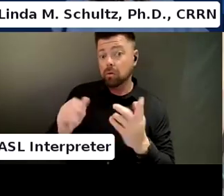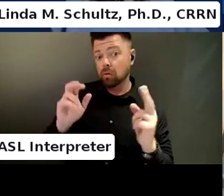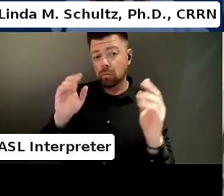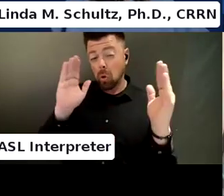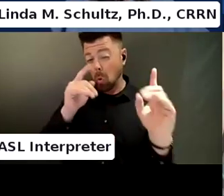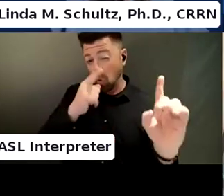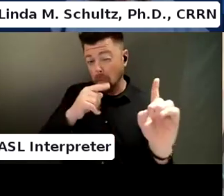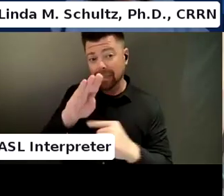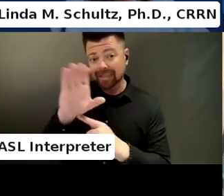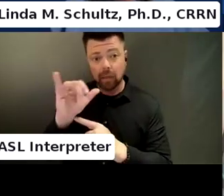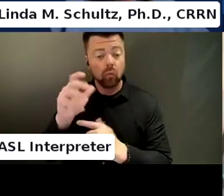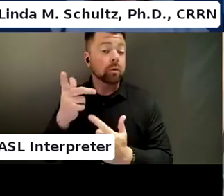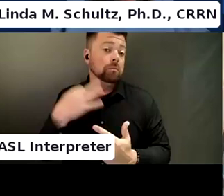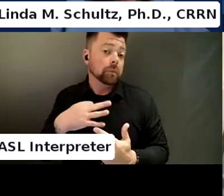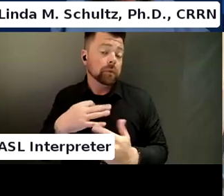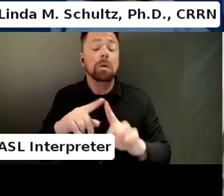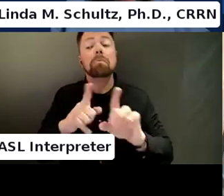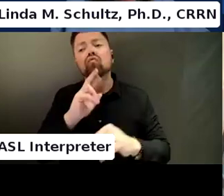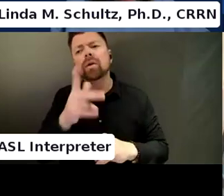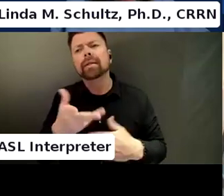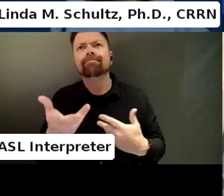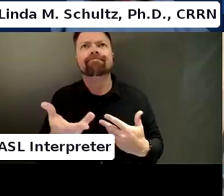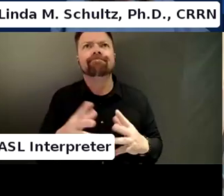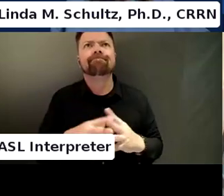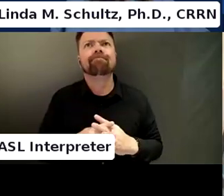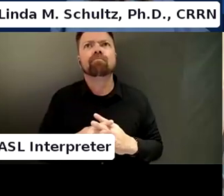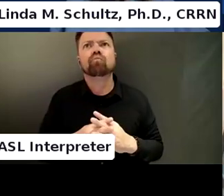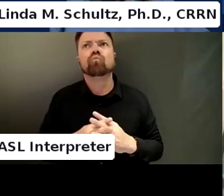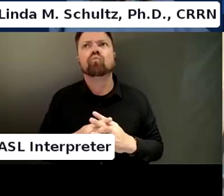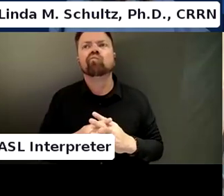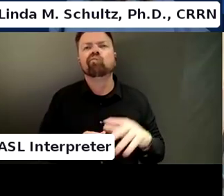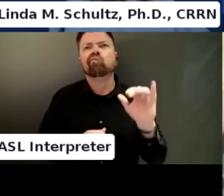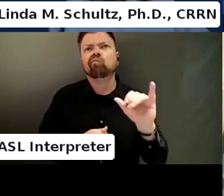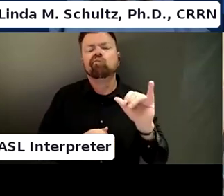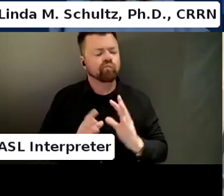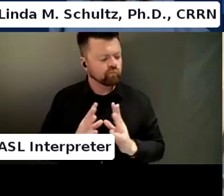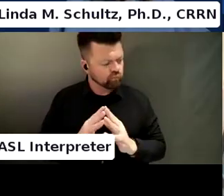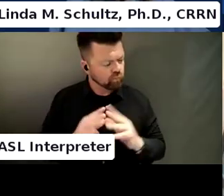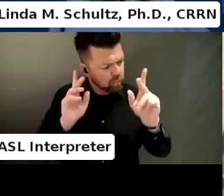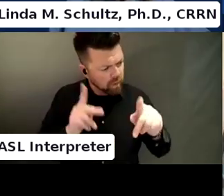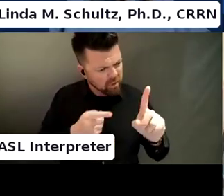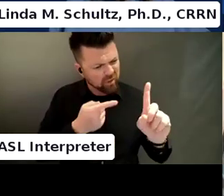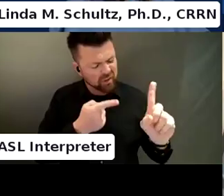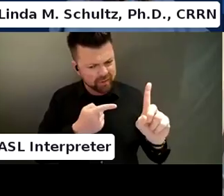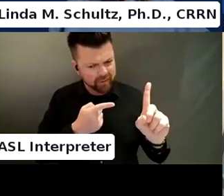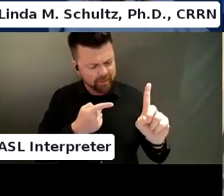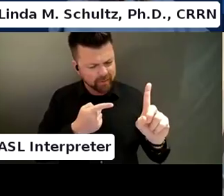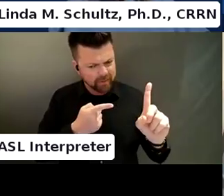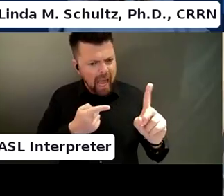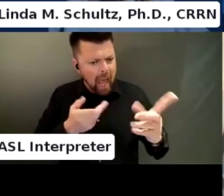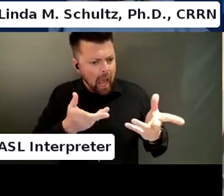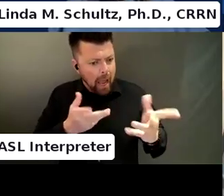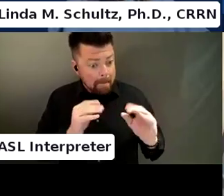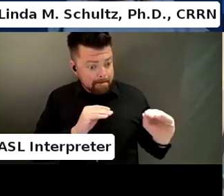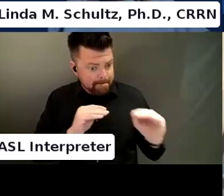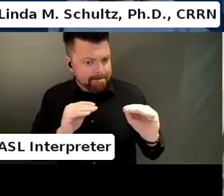regard. But really, just kind of sitting way back, if somebody is attempting to move but they're unable